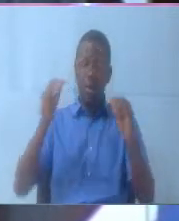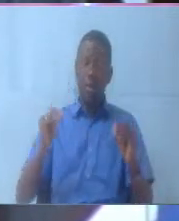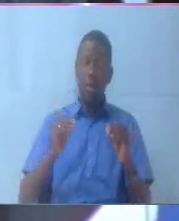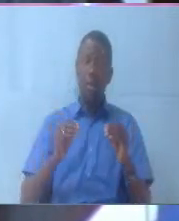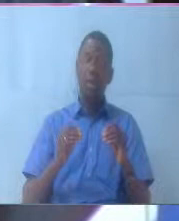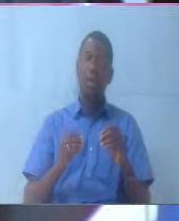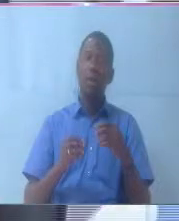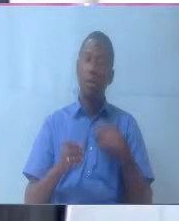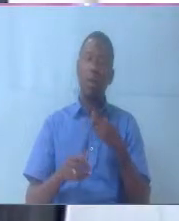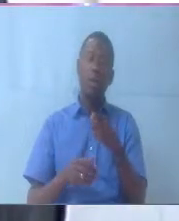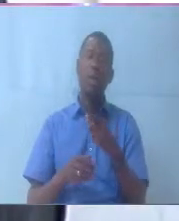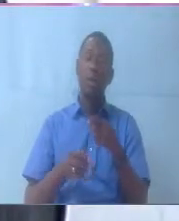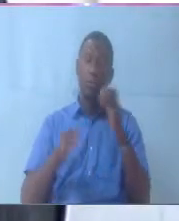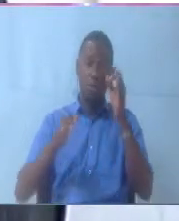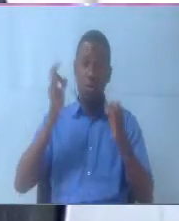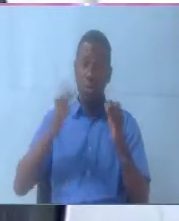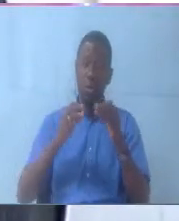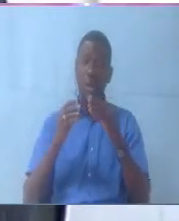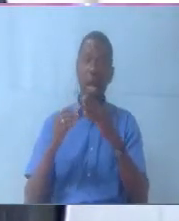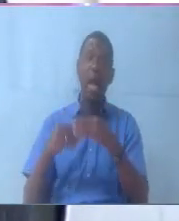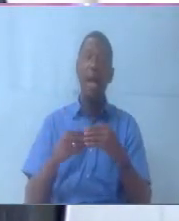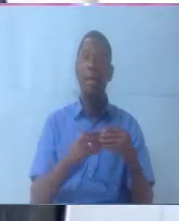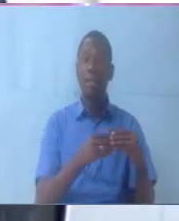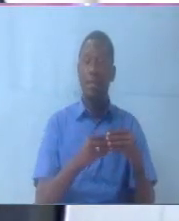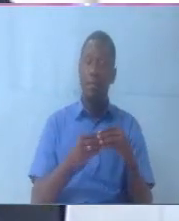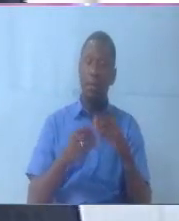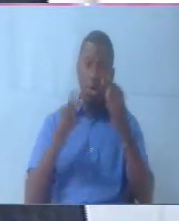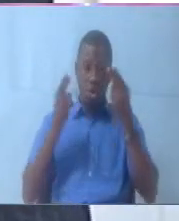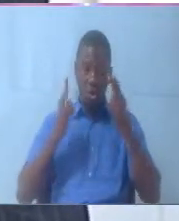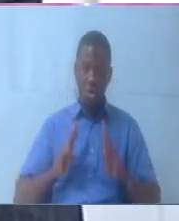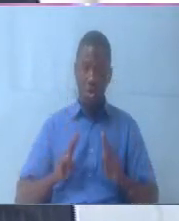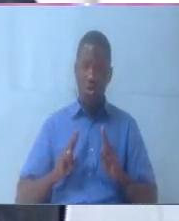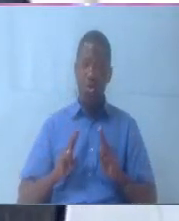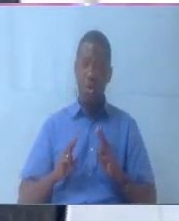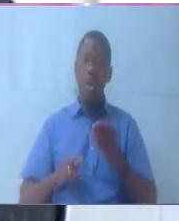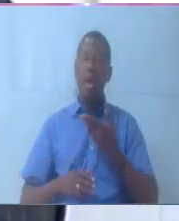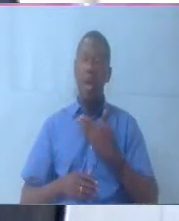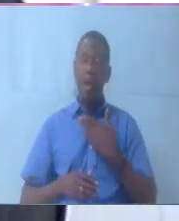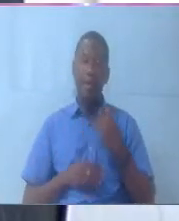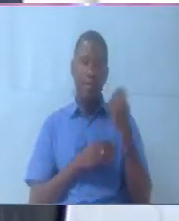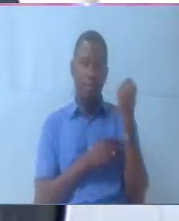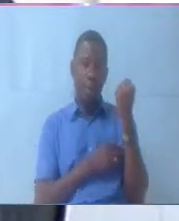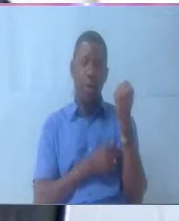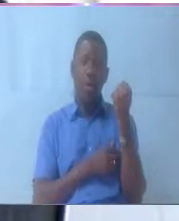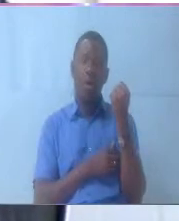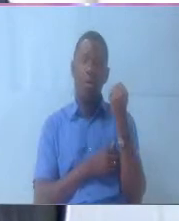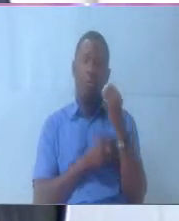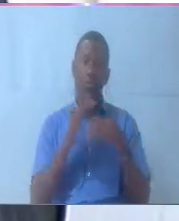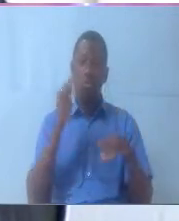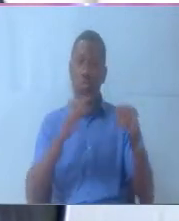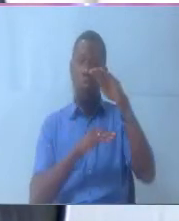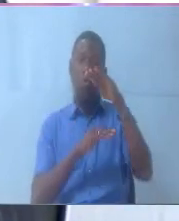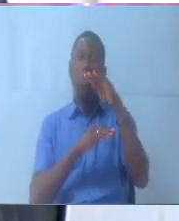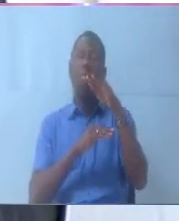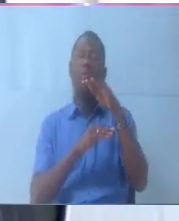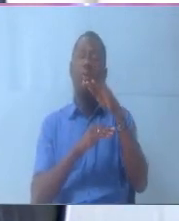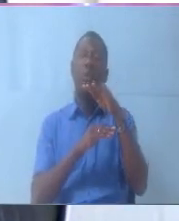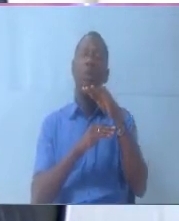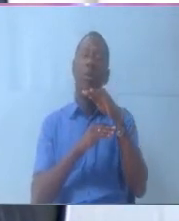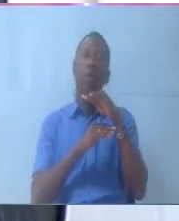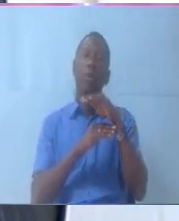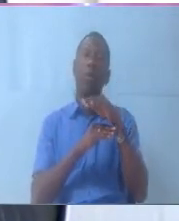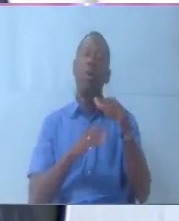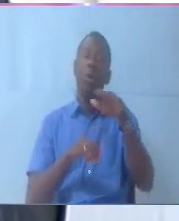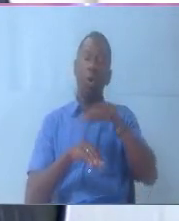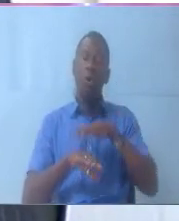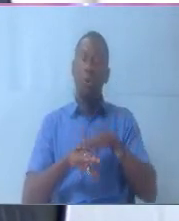kiti bunda nyin ko kiti bunda nyin fango la sarto be lori nyami has jurisdiction over cases from the West Coast region. ye sembo soto ka kito